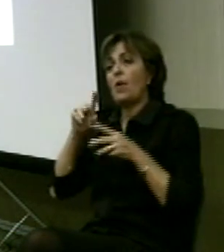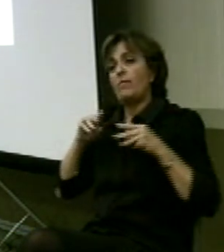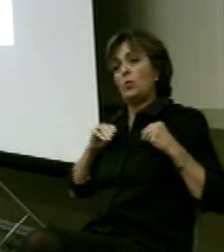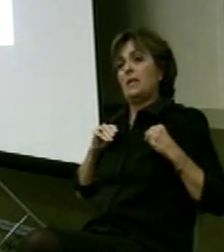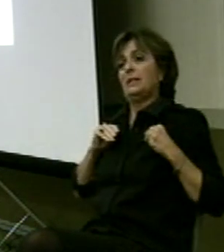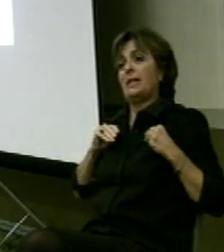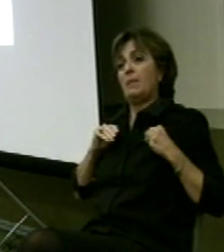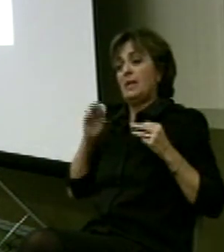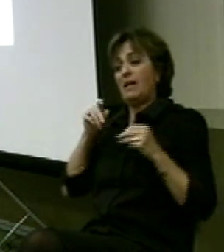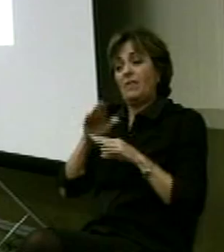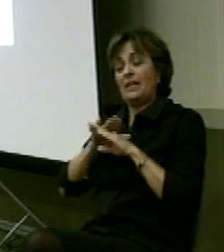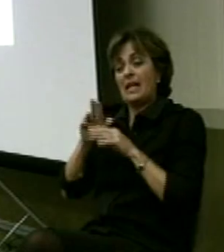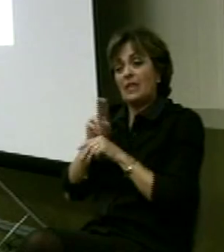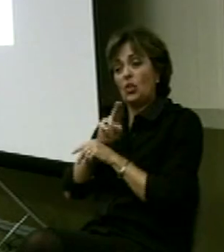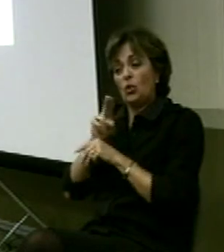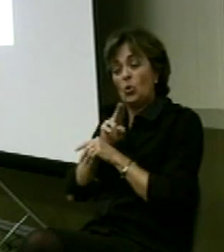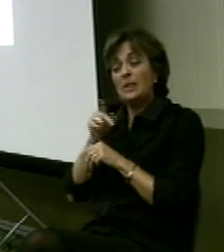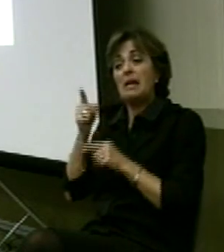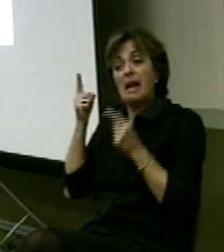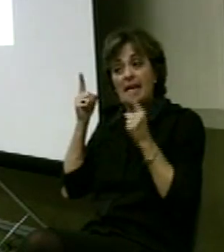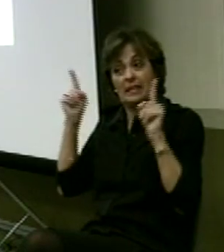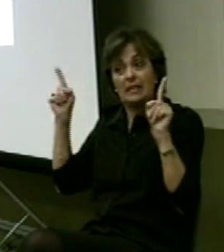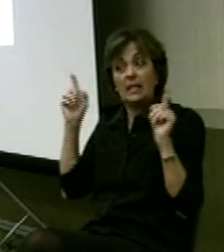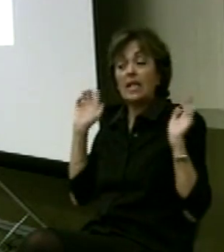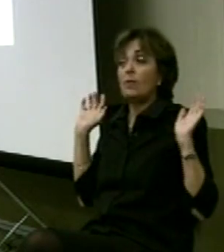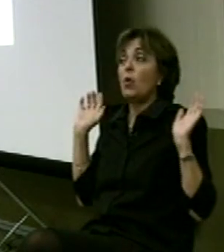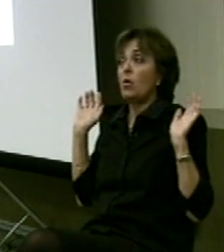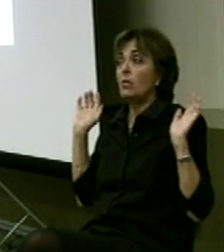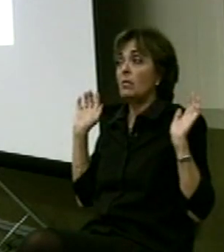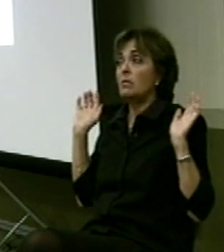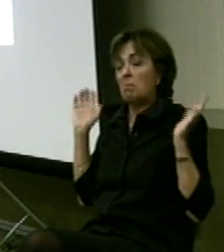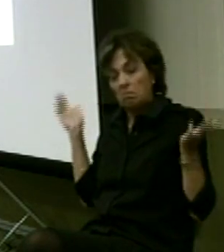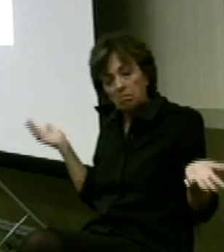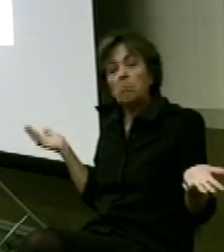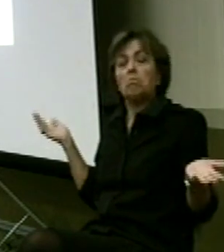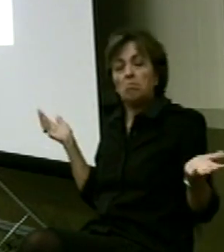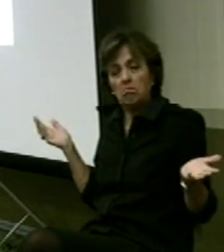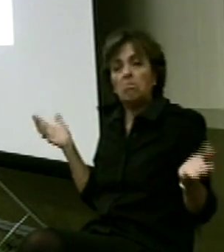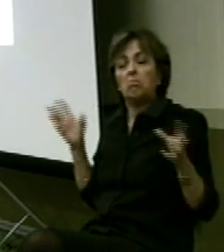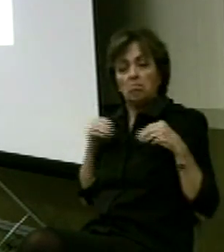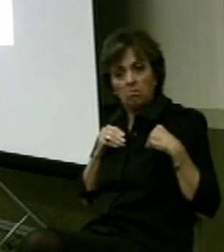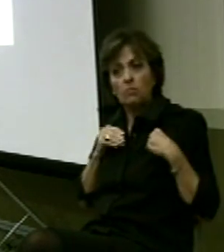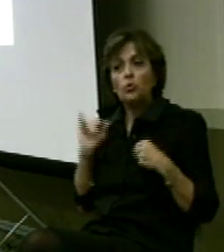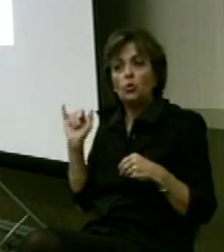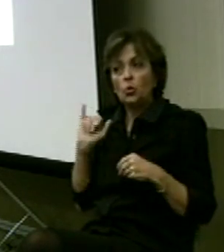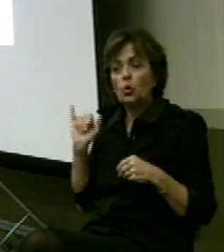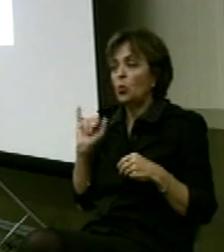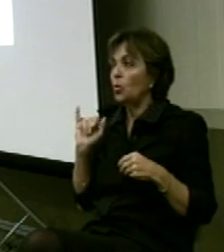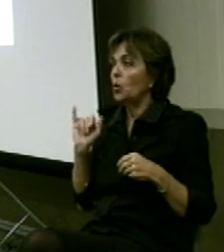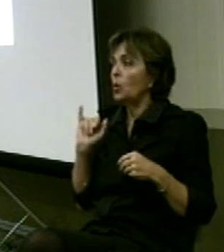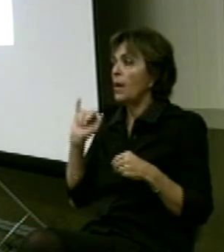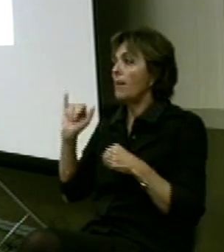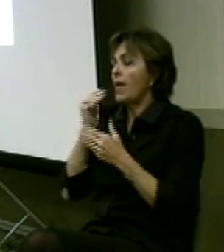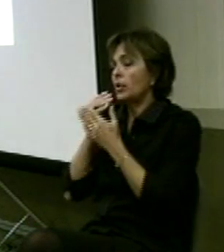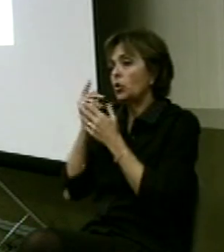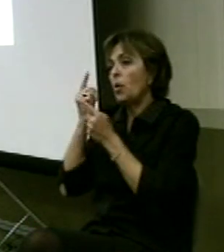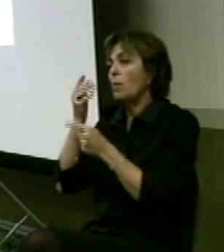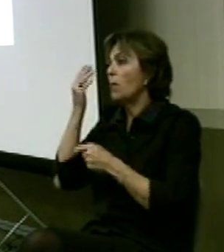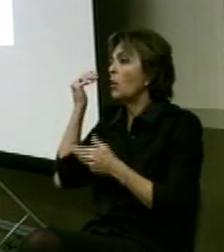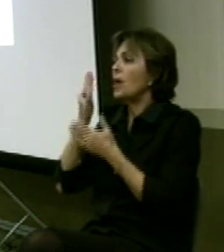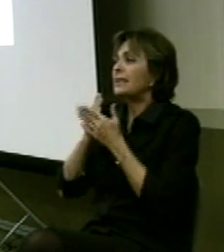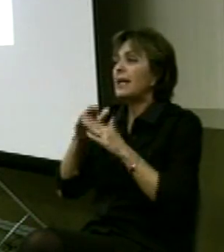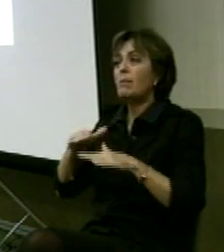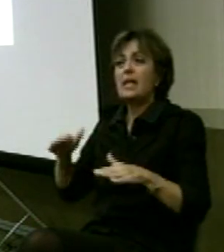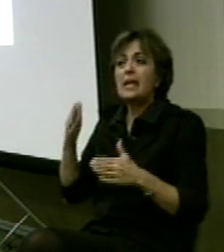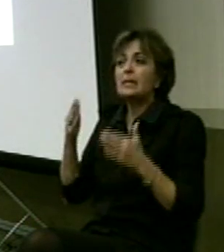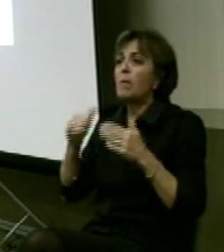accept that if he doesn't use it and he's successful, that they have their case too. That's right. That's a good point. That's a good